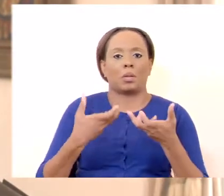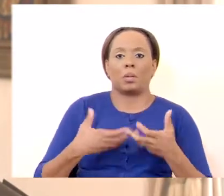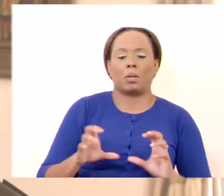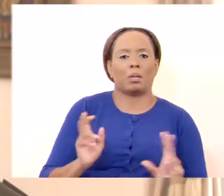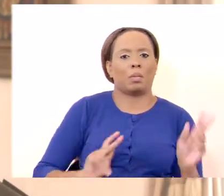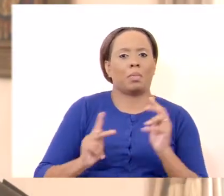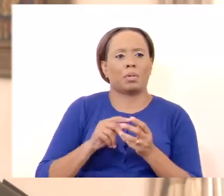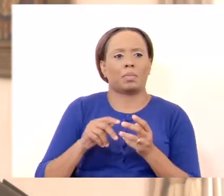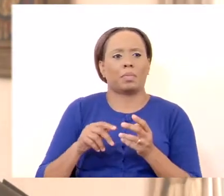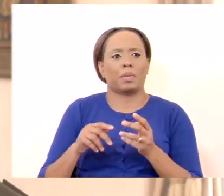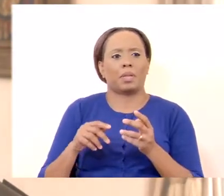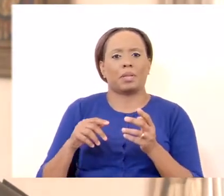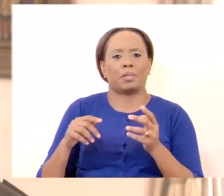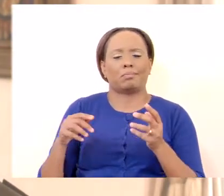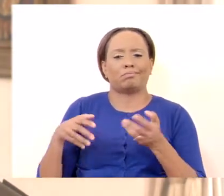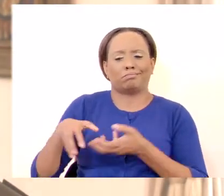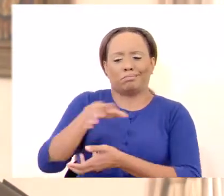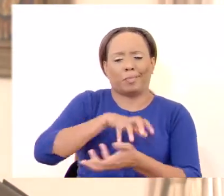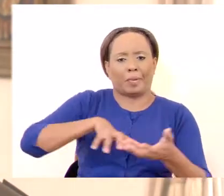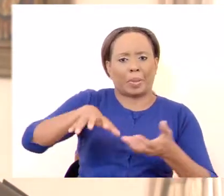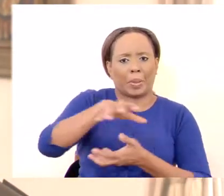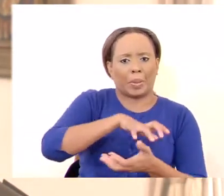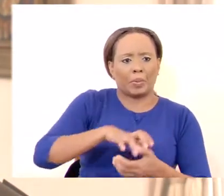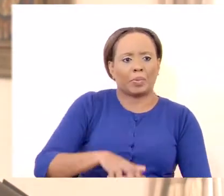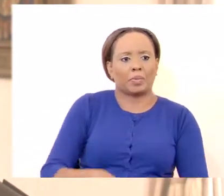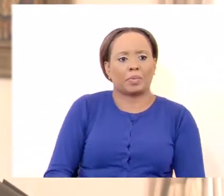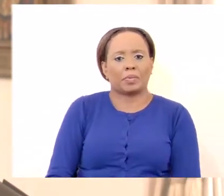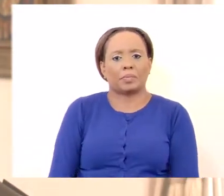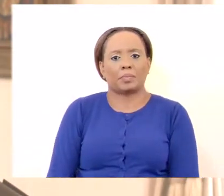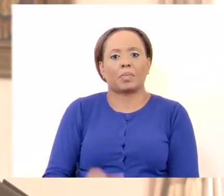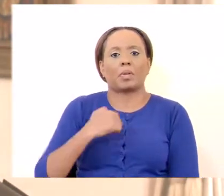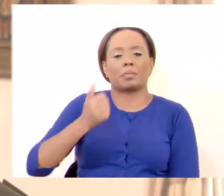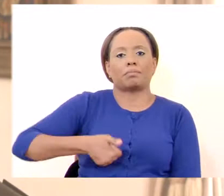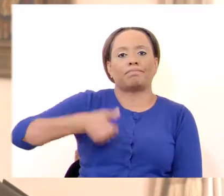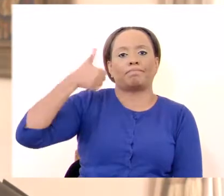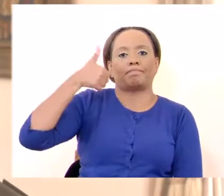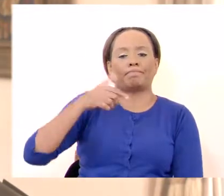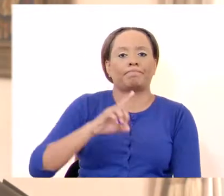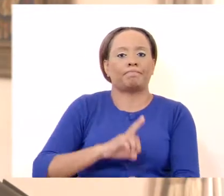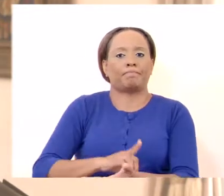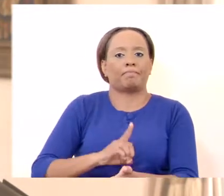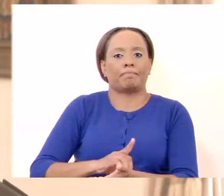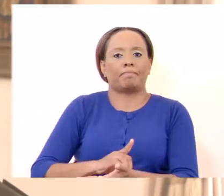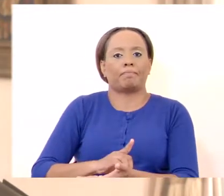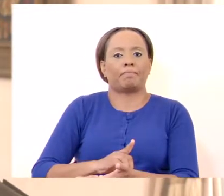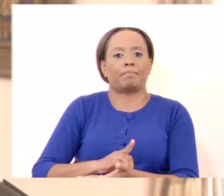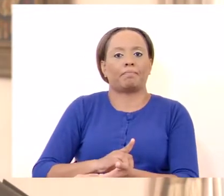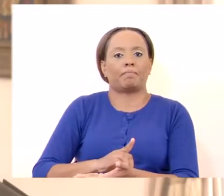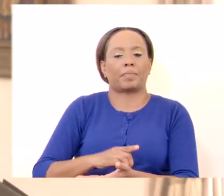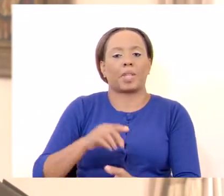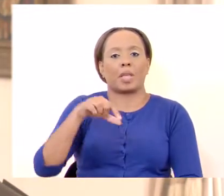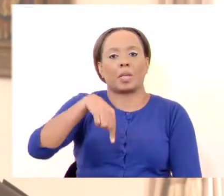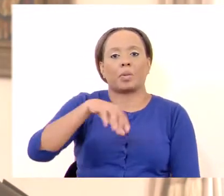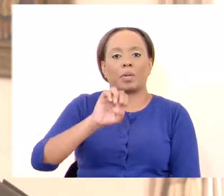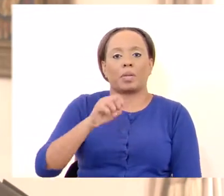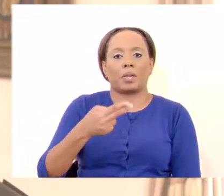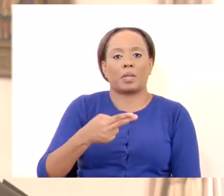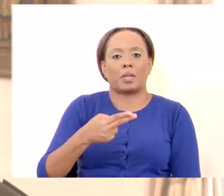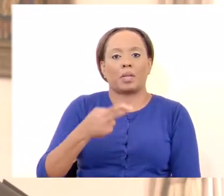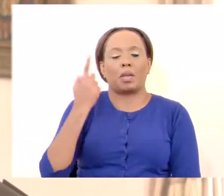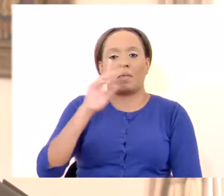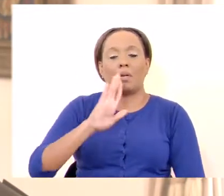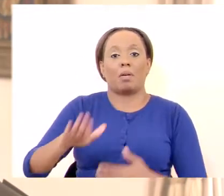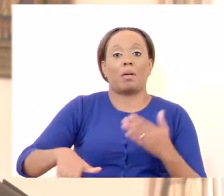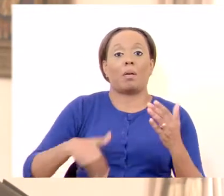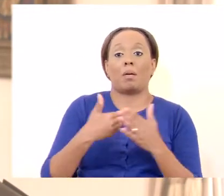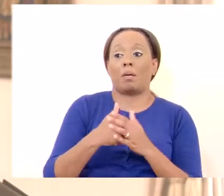confusion. I speak as physician-in-chief at the hospital with overall responsibility for all of our